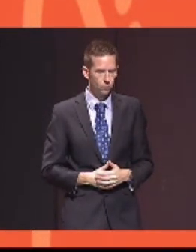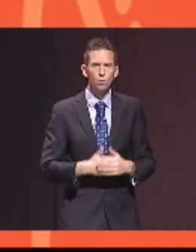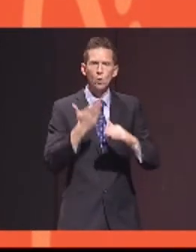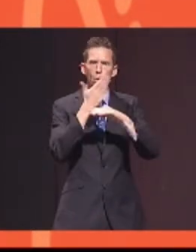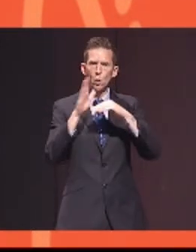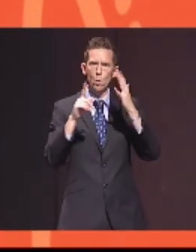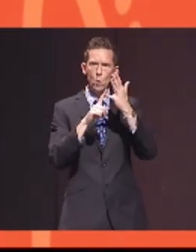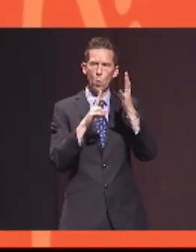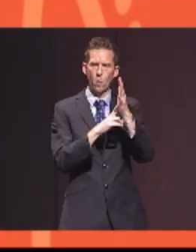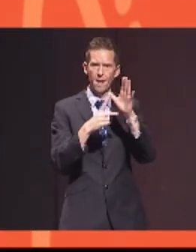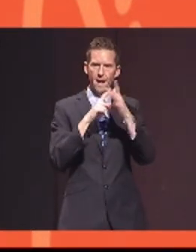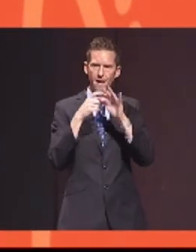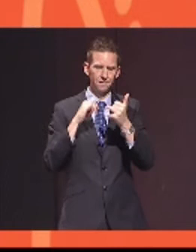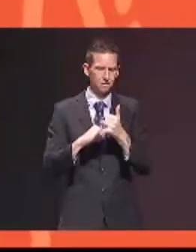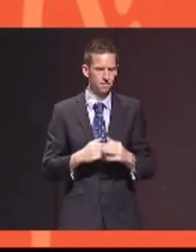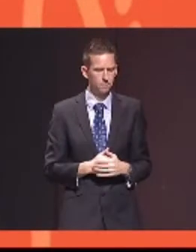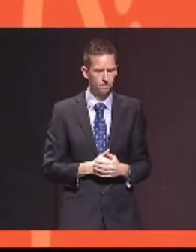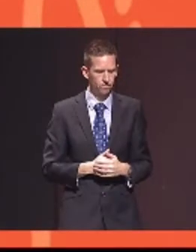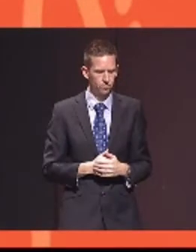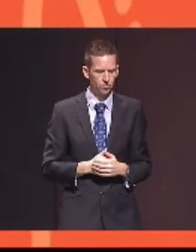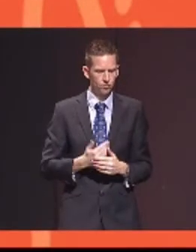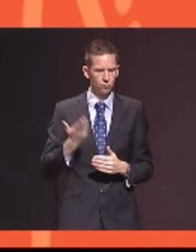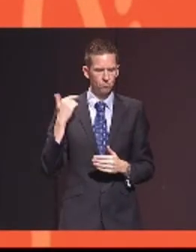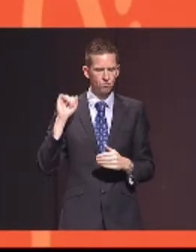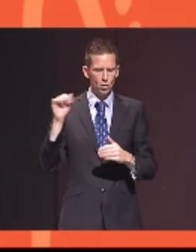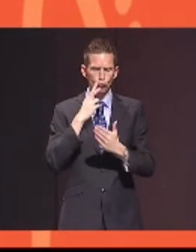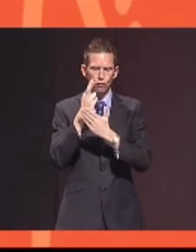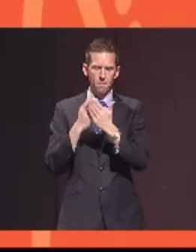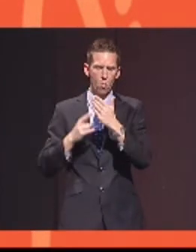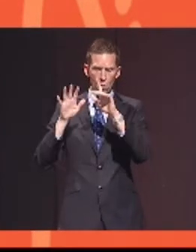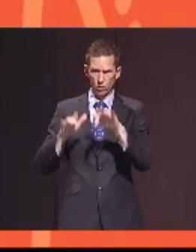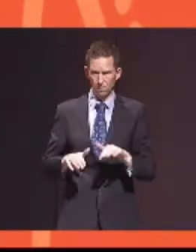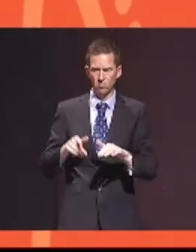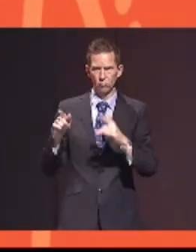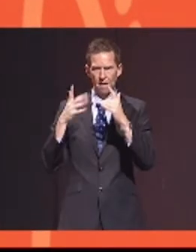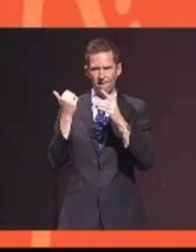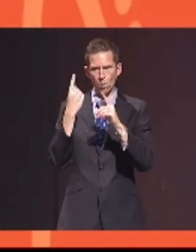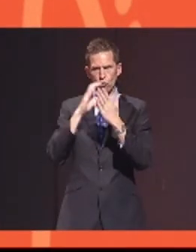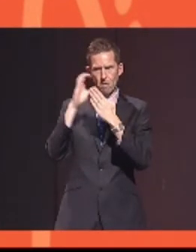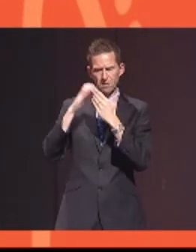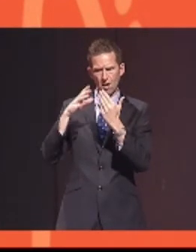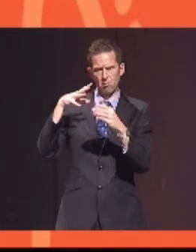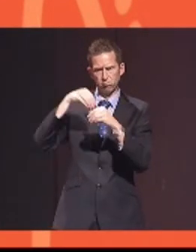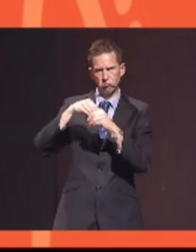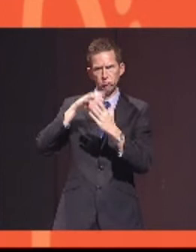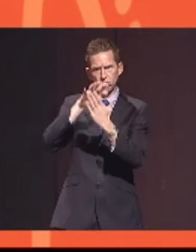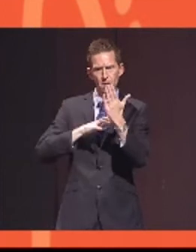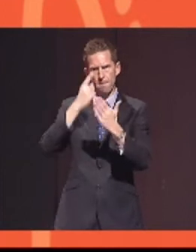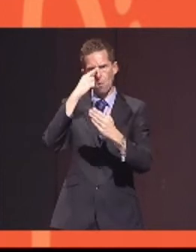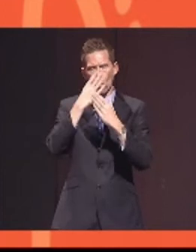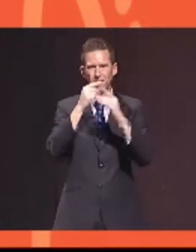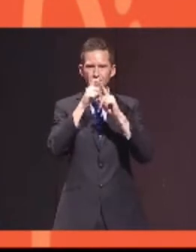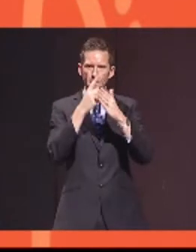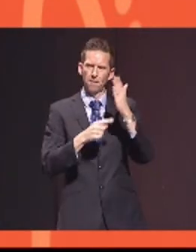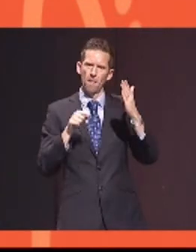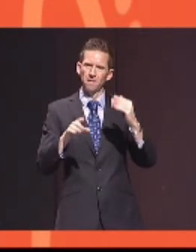new UNAIDS The Gap report that was just launched includes for the first time a chapter on persons with disabilities as an